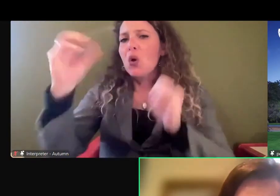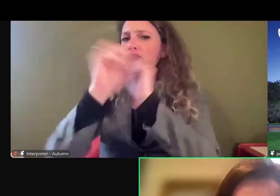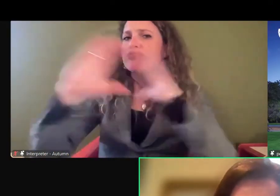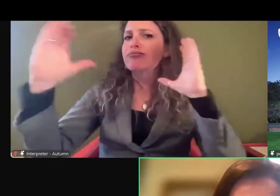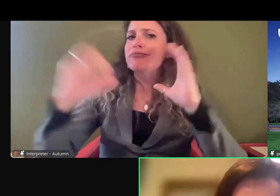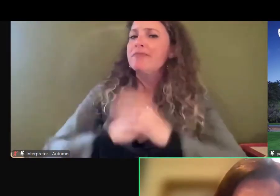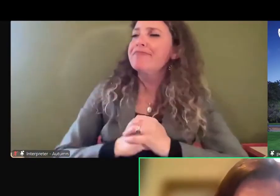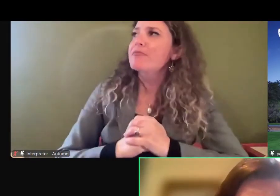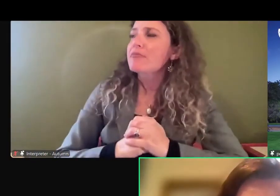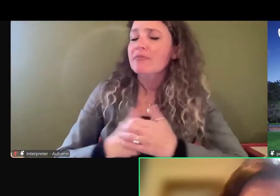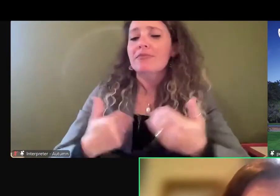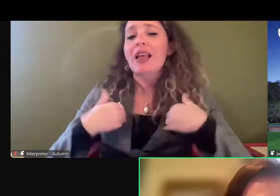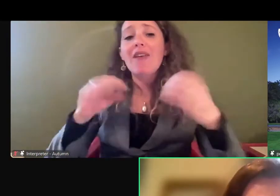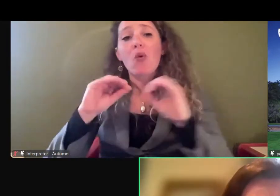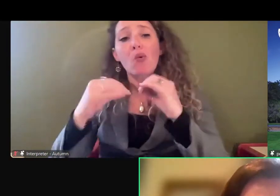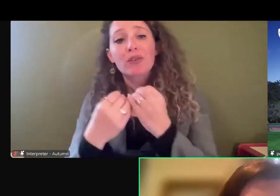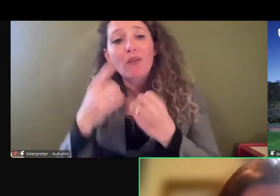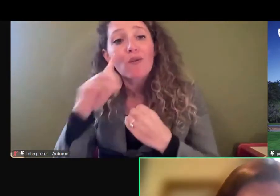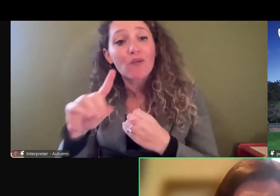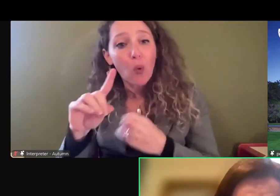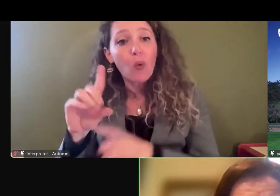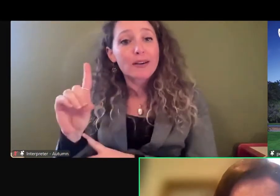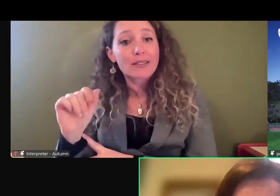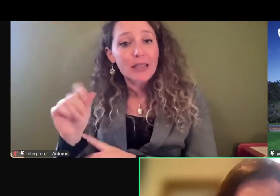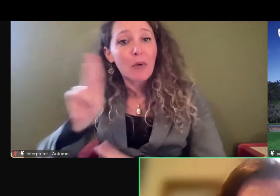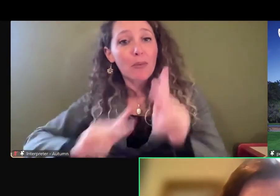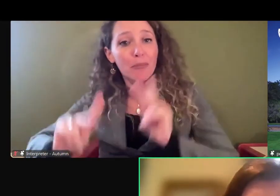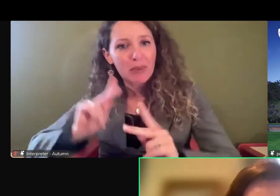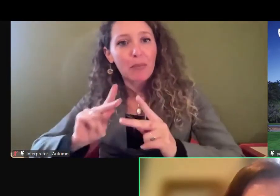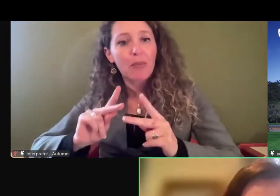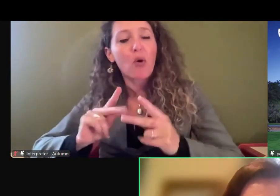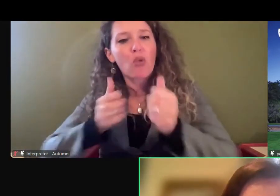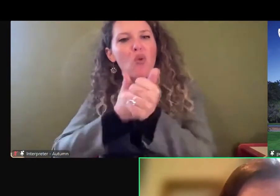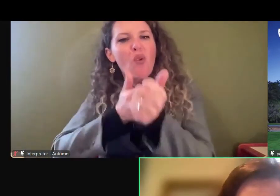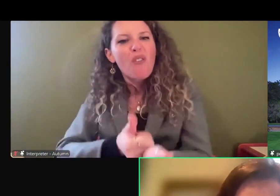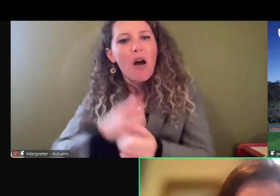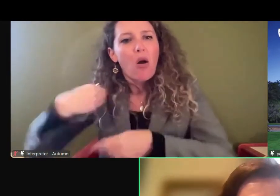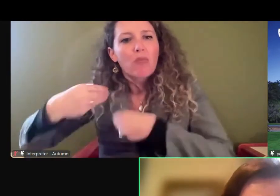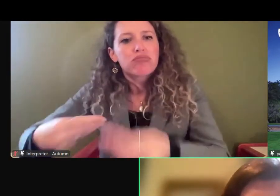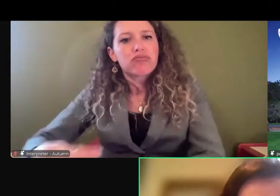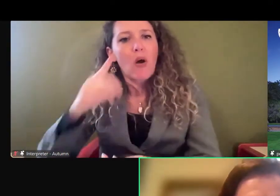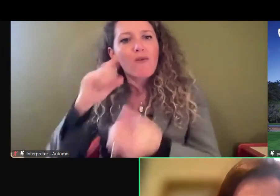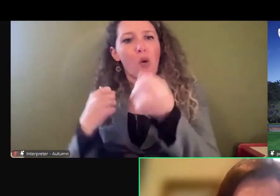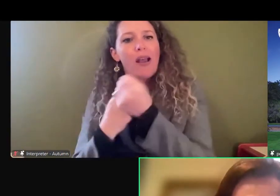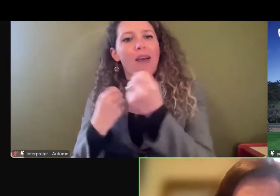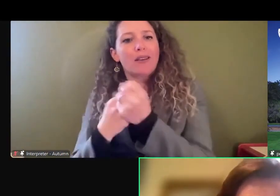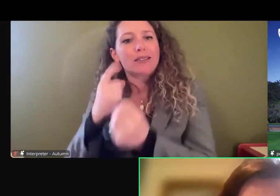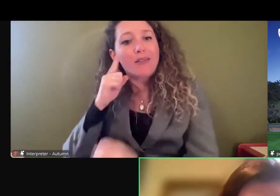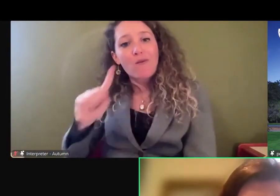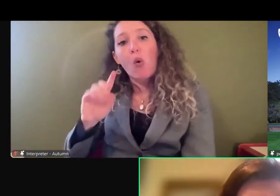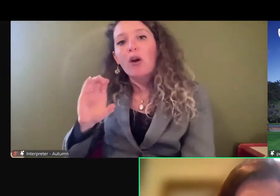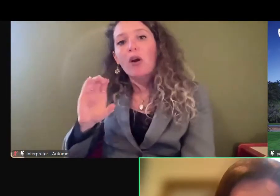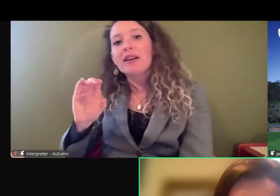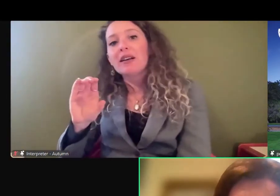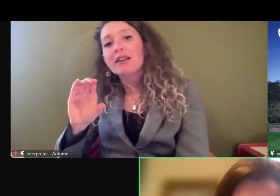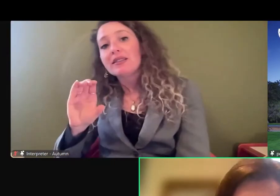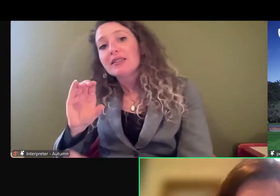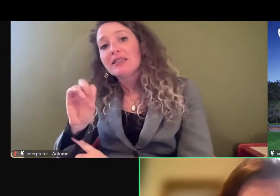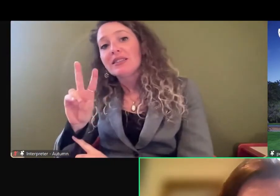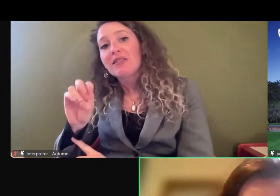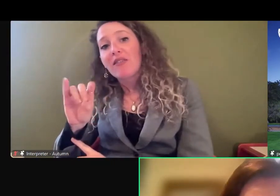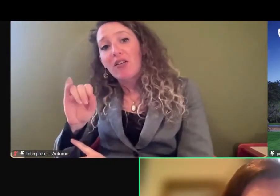to have an organization for disabled people in that tradition of advocacy for civil rights.